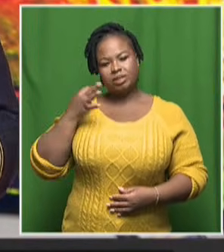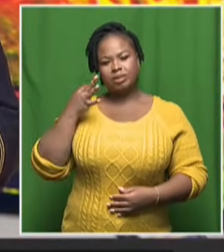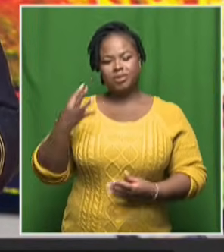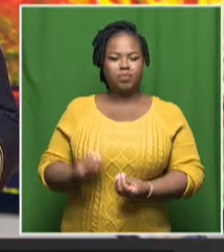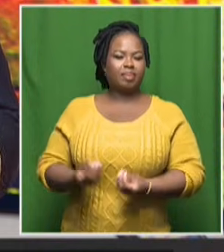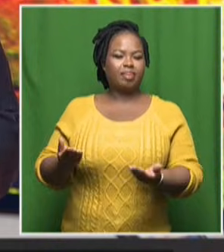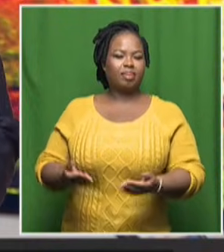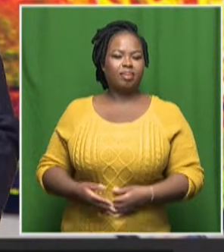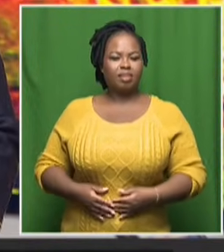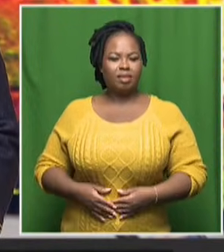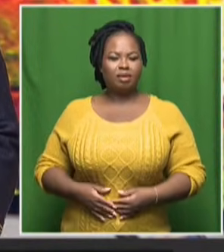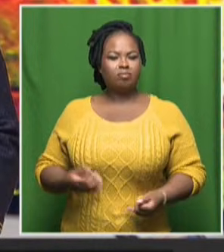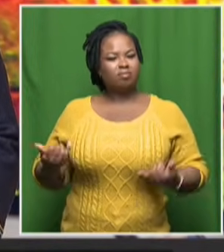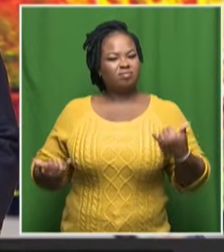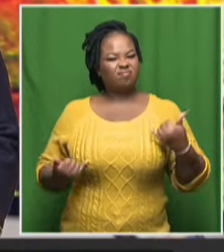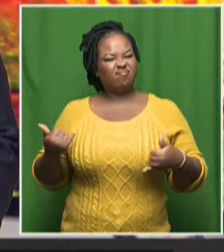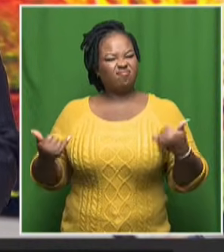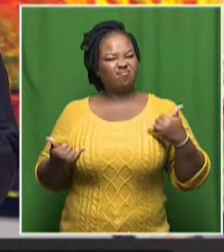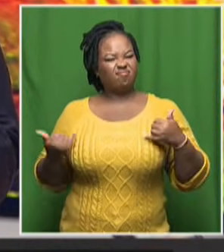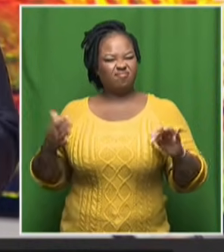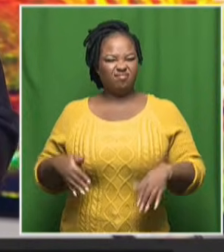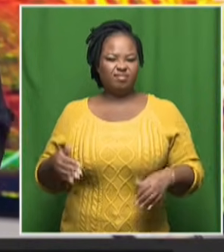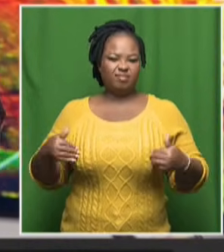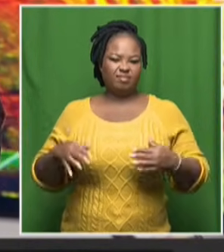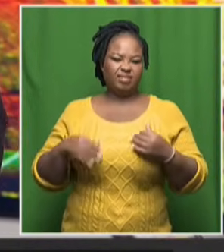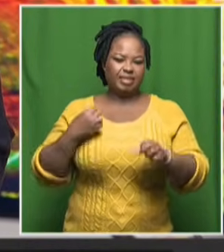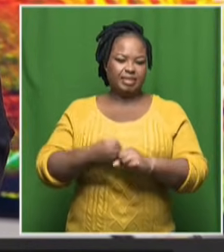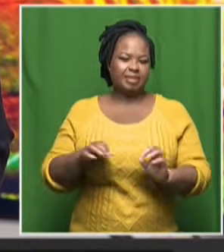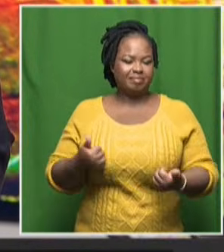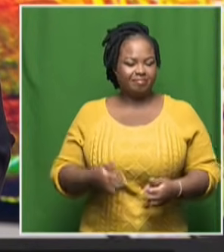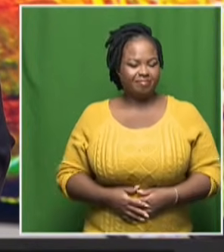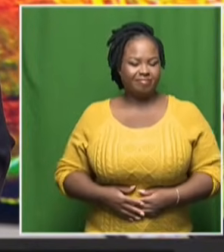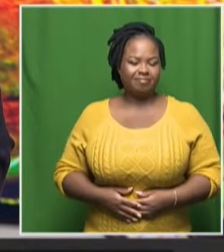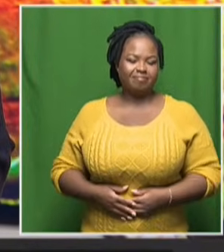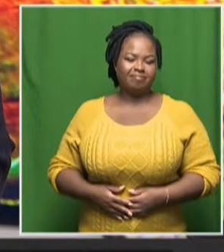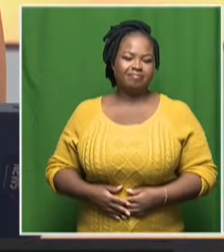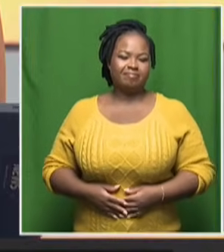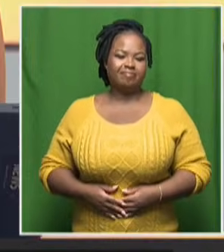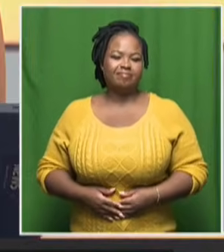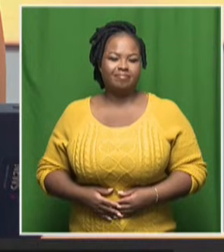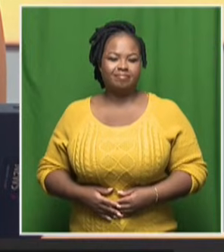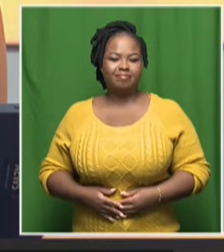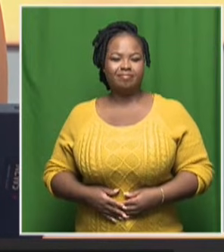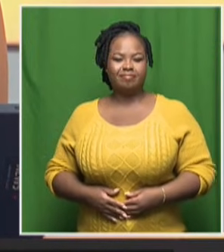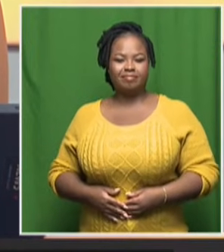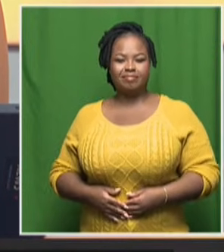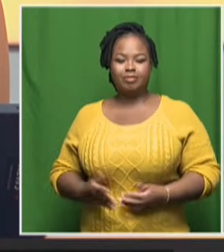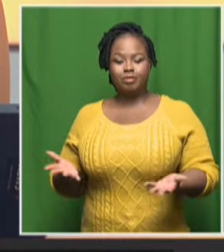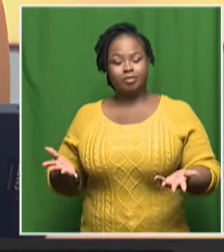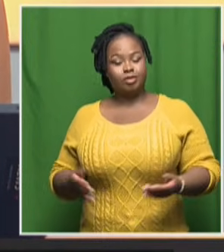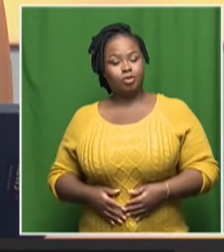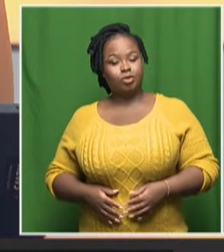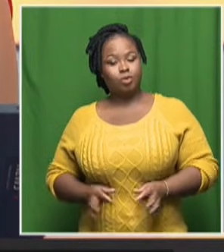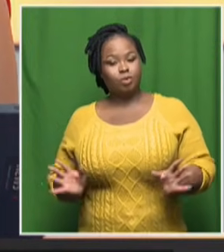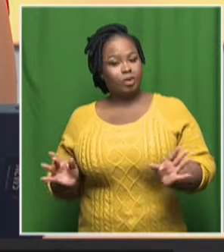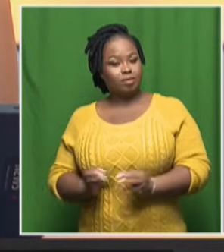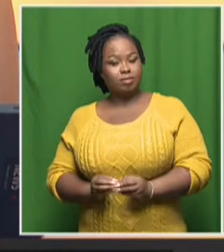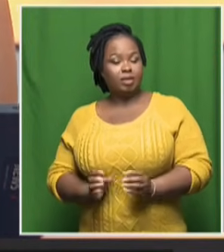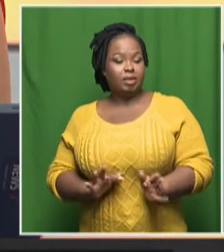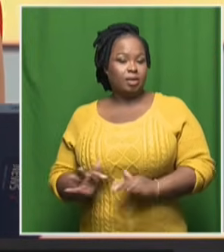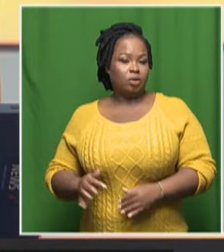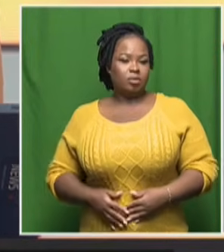along. And let's just be merry. Like, let's just kick off this year on a very high note. Got you. Bongi, how did you incorporate all of those elements as well? I mean, just